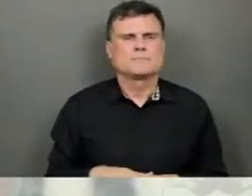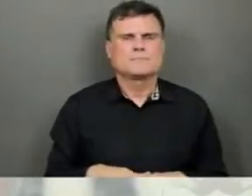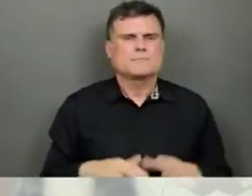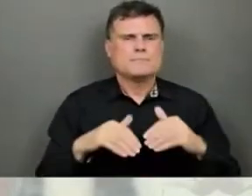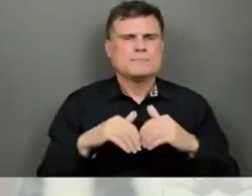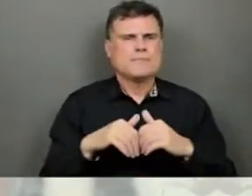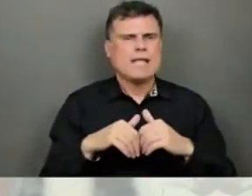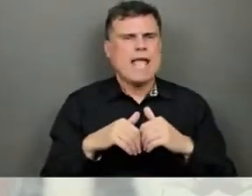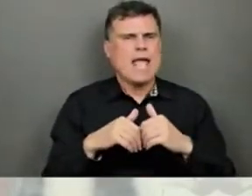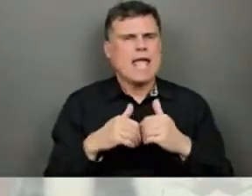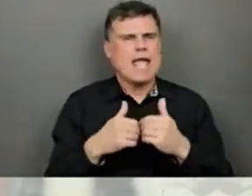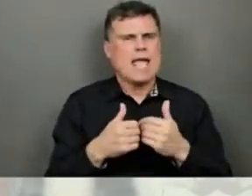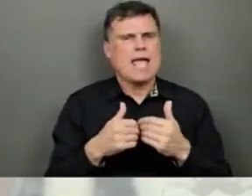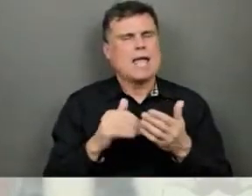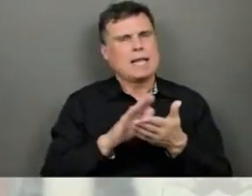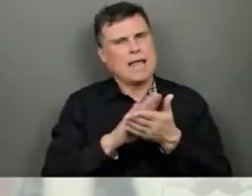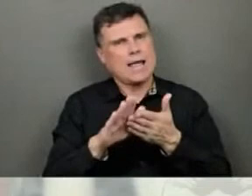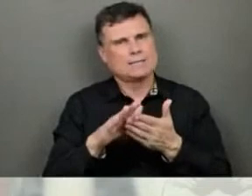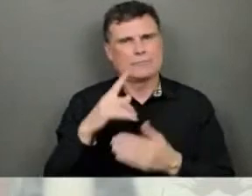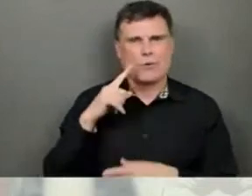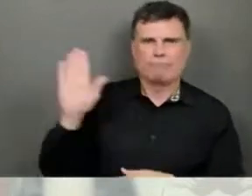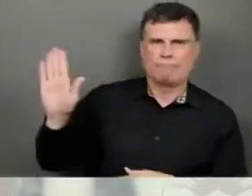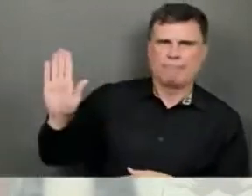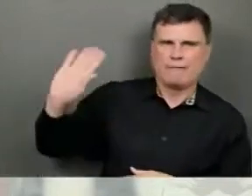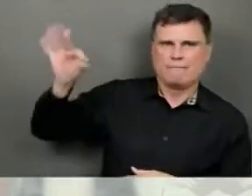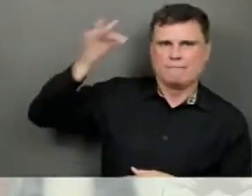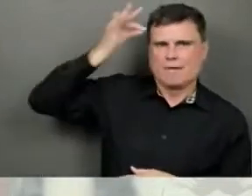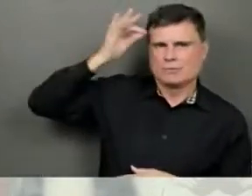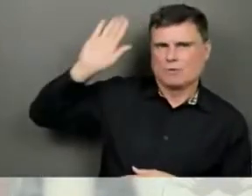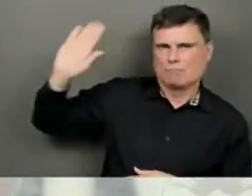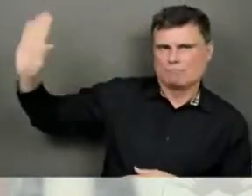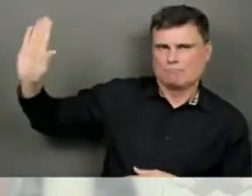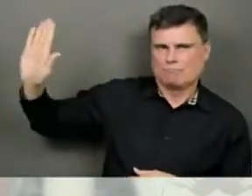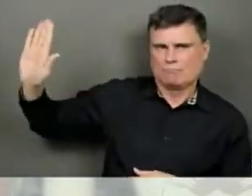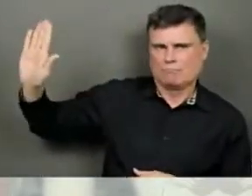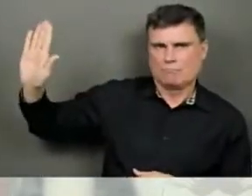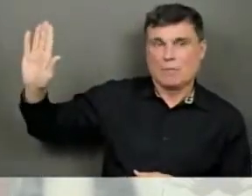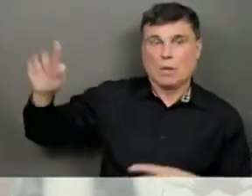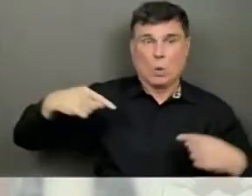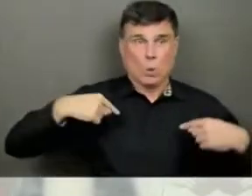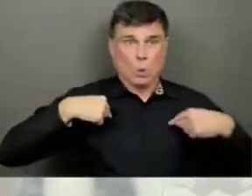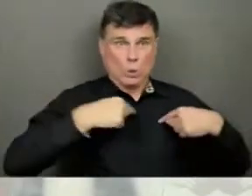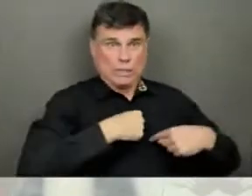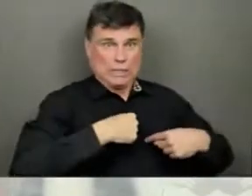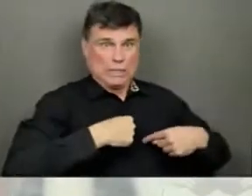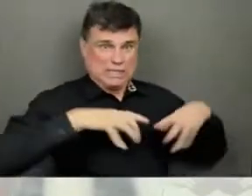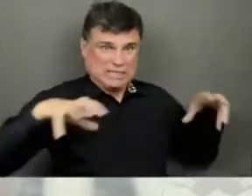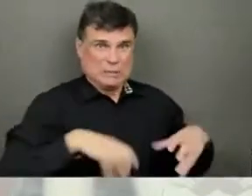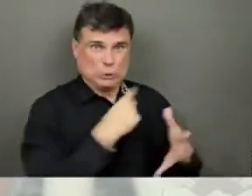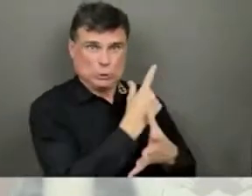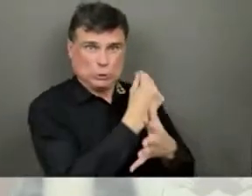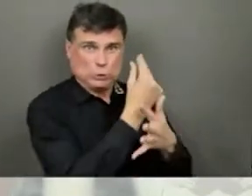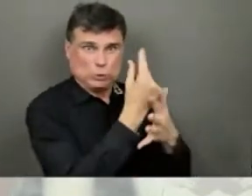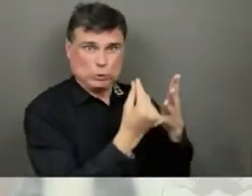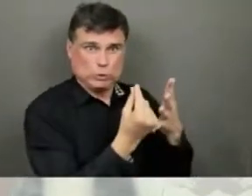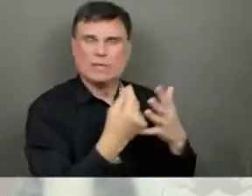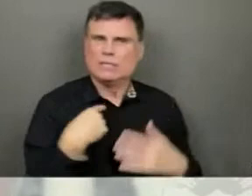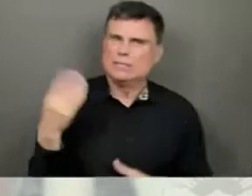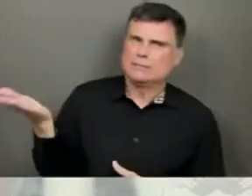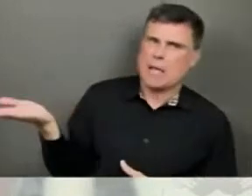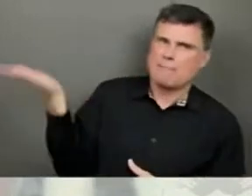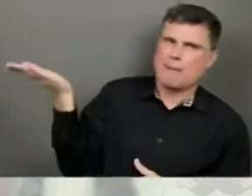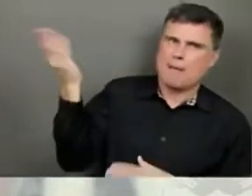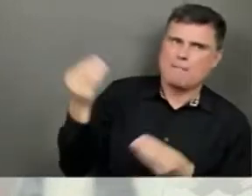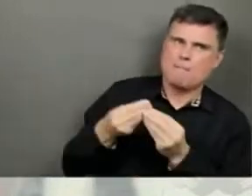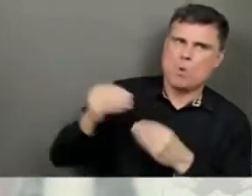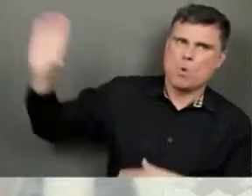government that provincial government has taken about 100 actions on health human resources, and we need them to act in areas where they have